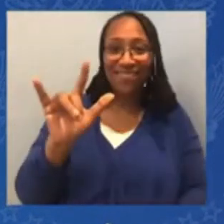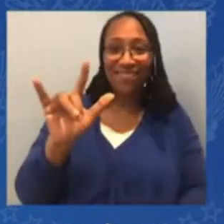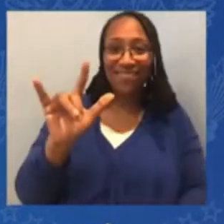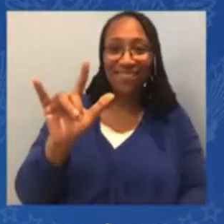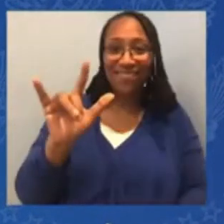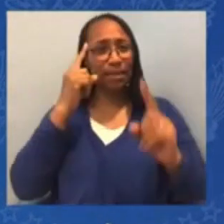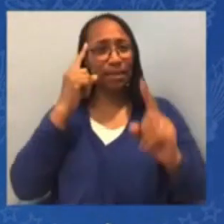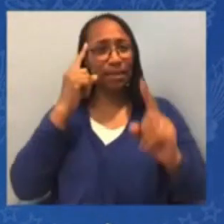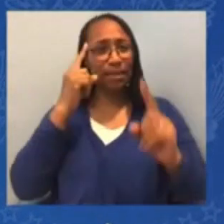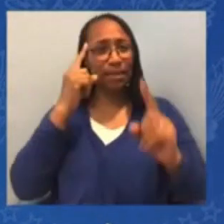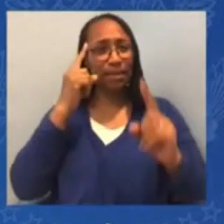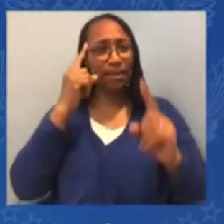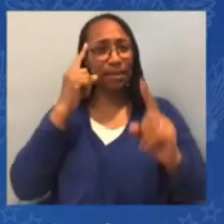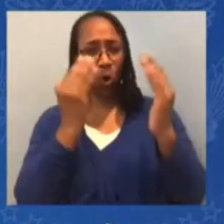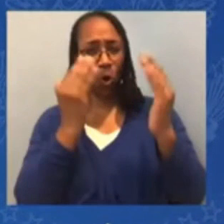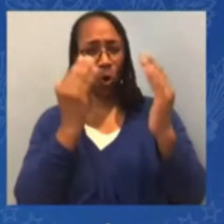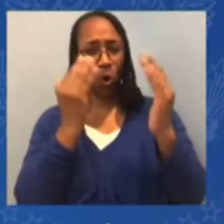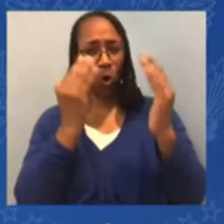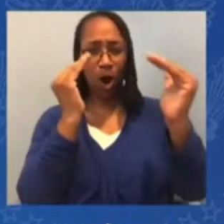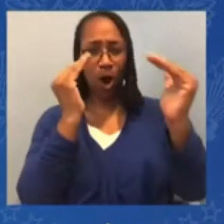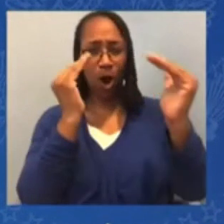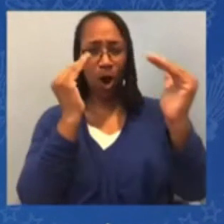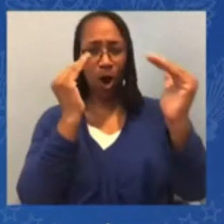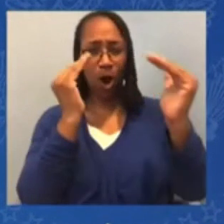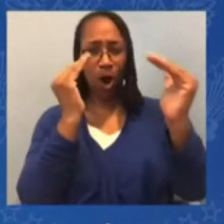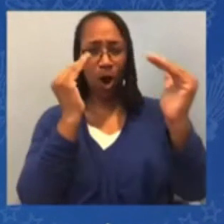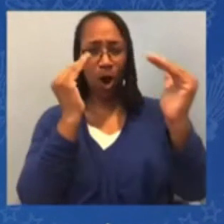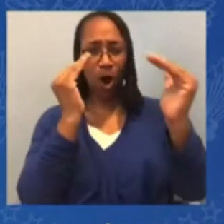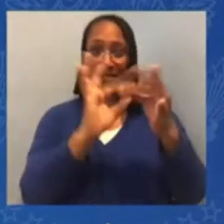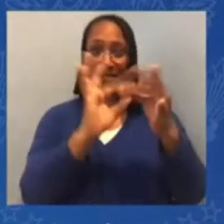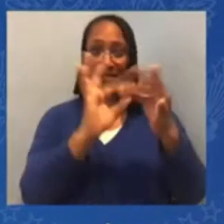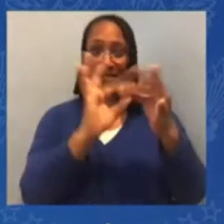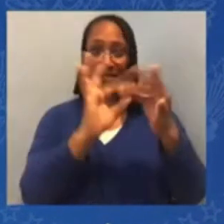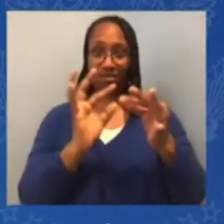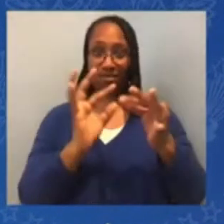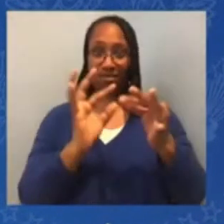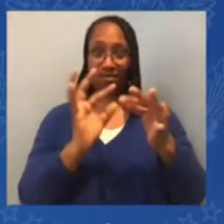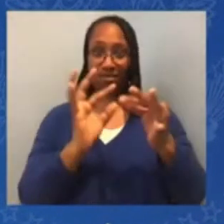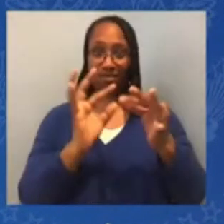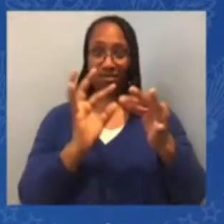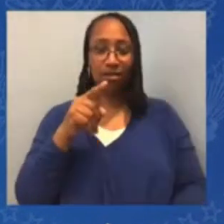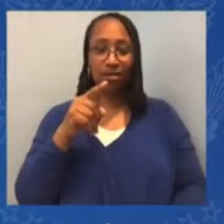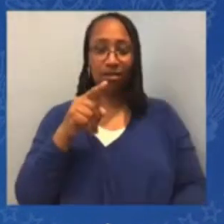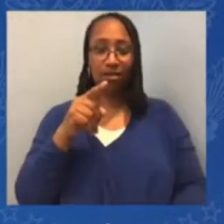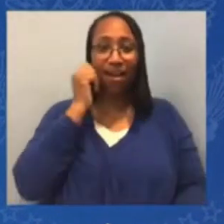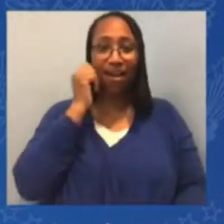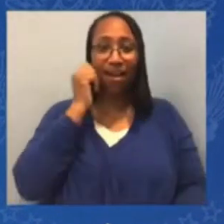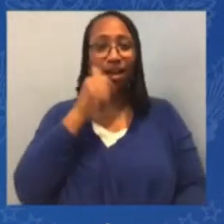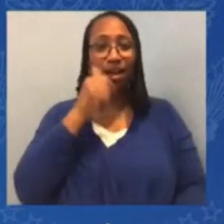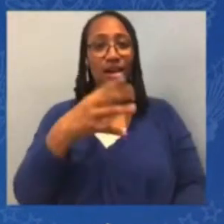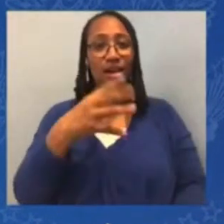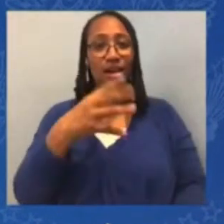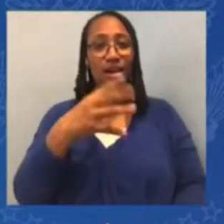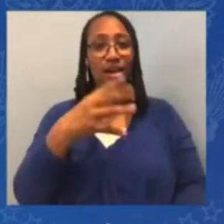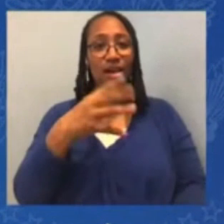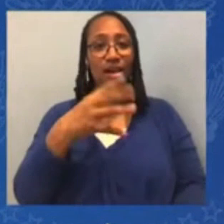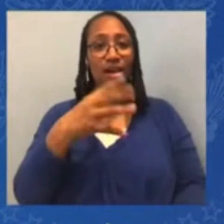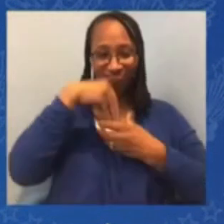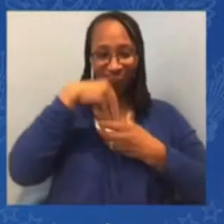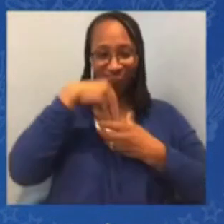son Bone, my family, and your families, and you've made too, that I would not retreat from public life and the sadness that I